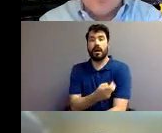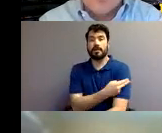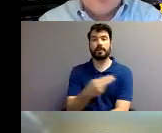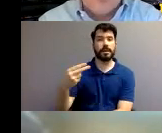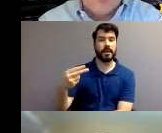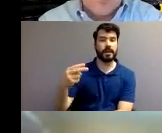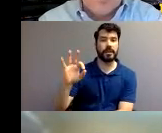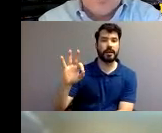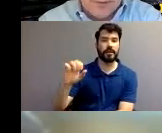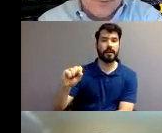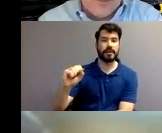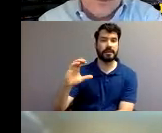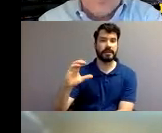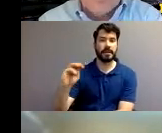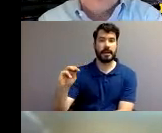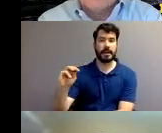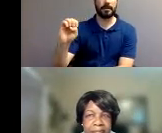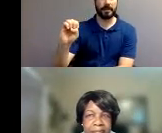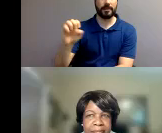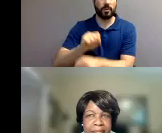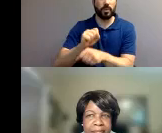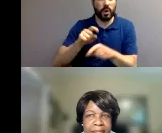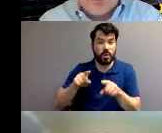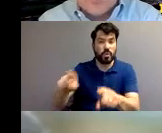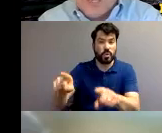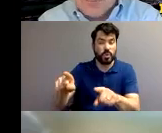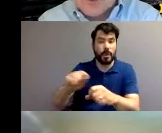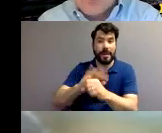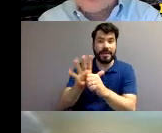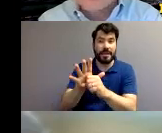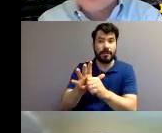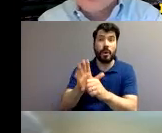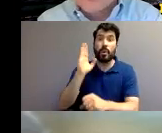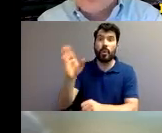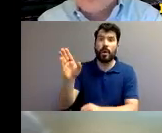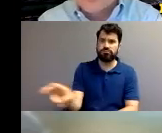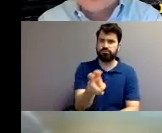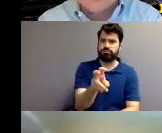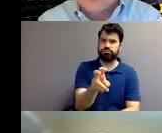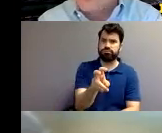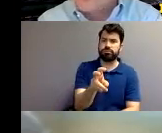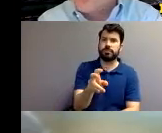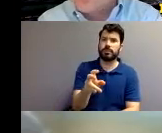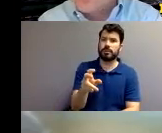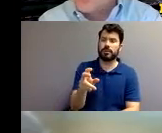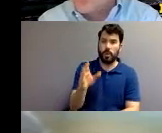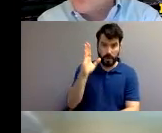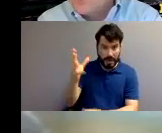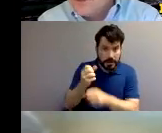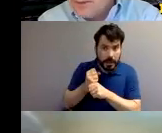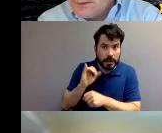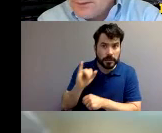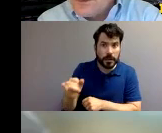HFS-CME workers who have worked through the pandemic but are slated to move to campus structure receive the recognition bonus as